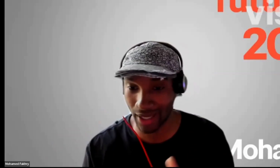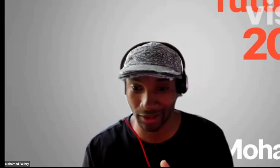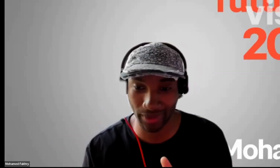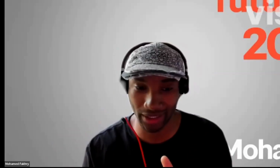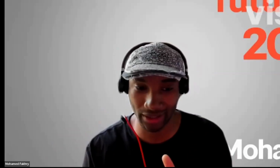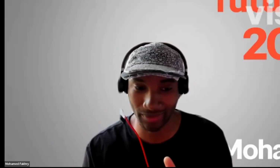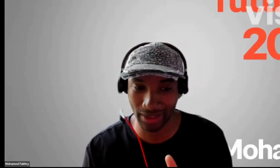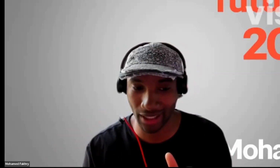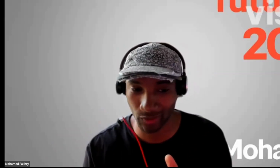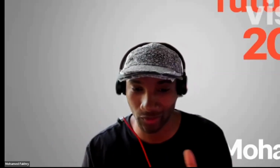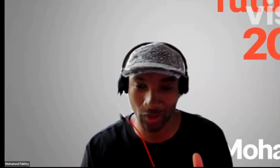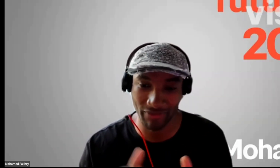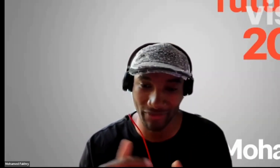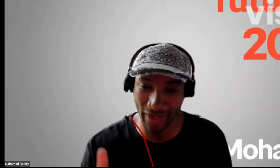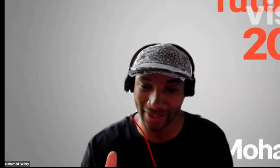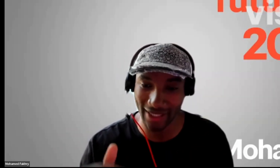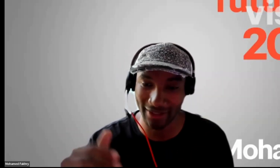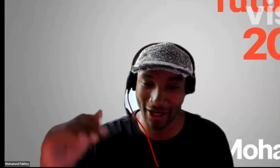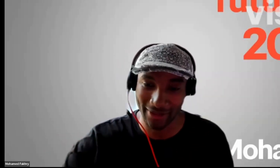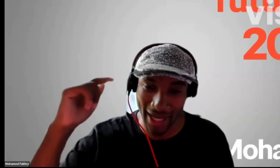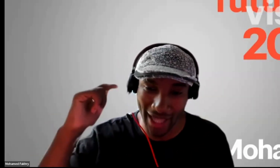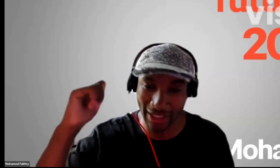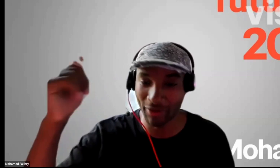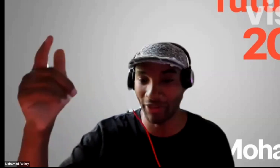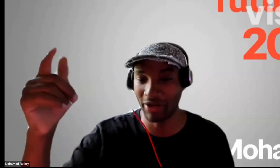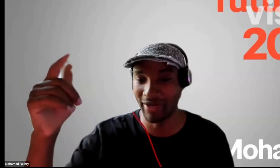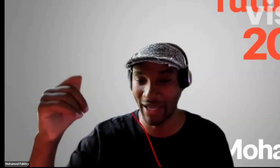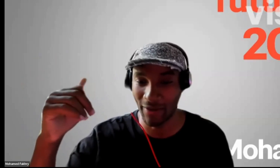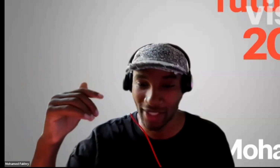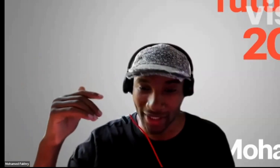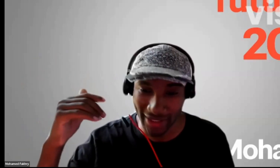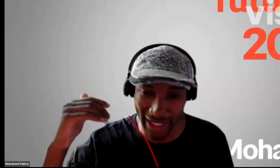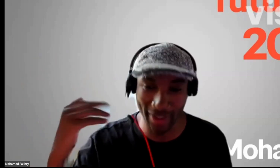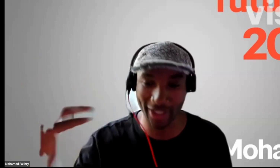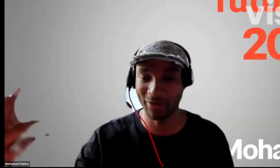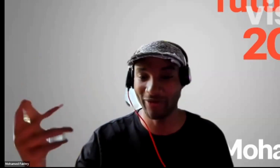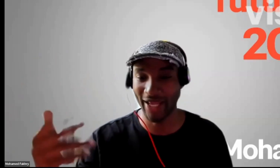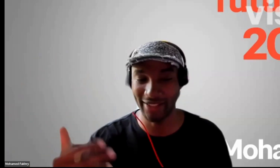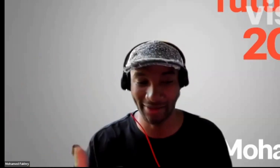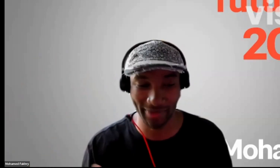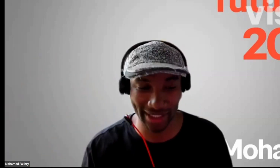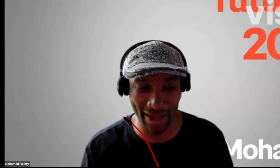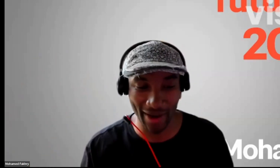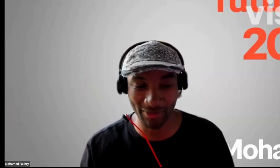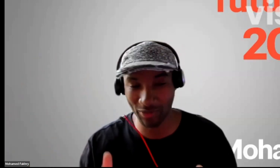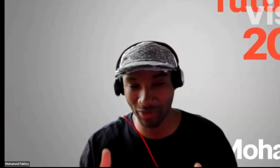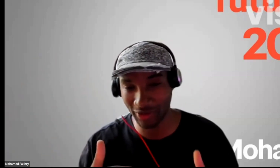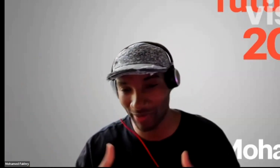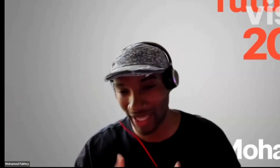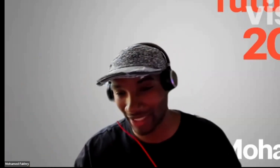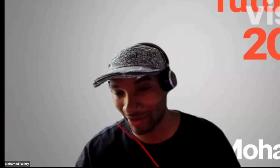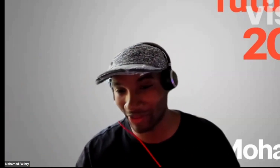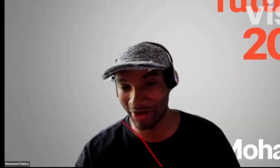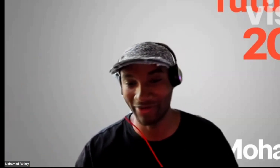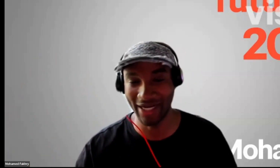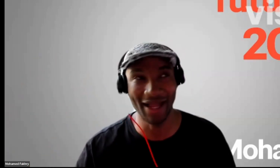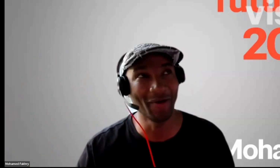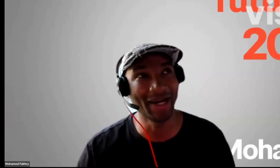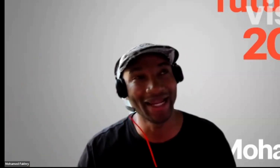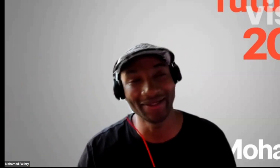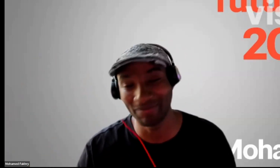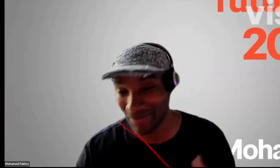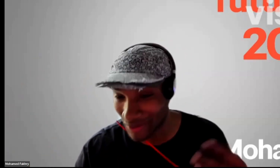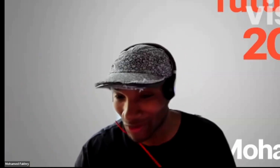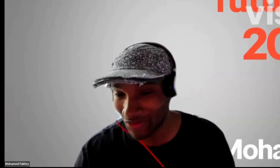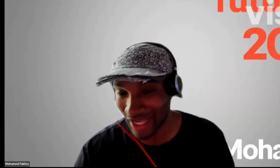me at the beginning. But like, you have friends that are at another level now. They are making new friends. But now I'm supposed to be at another level